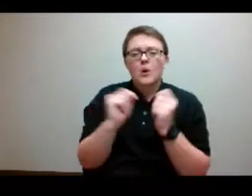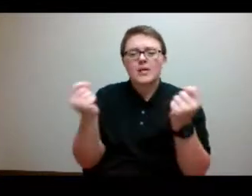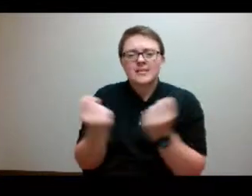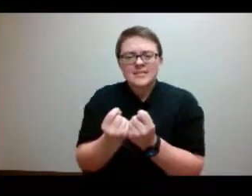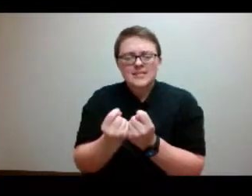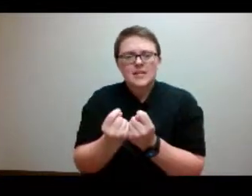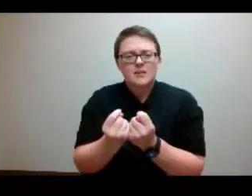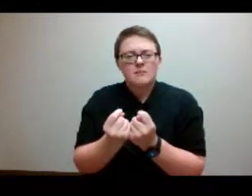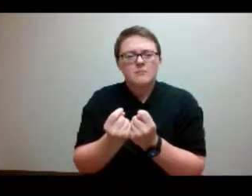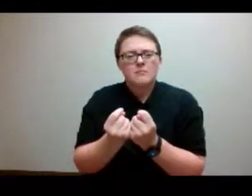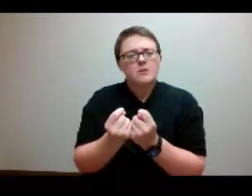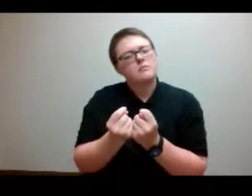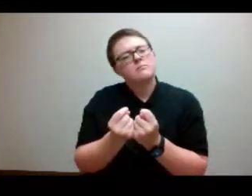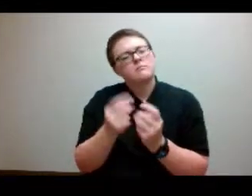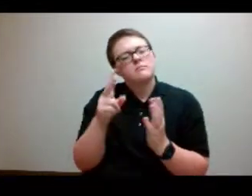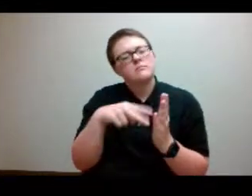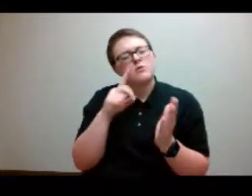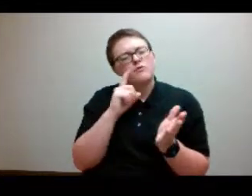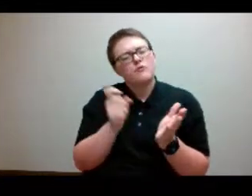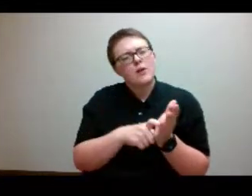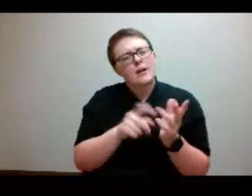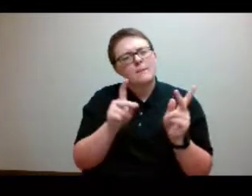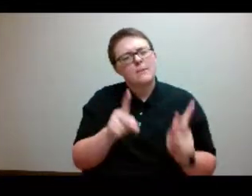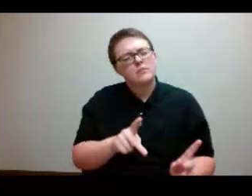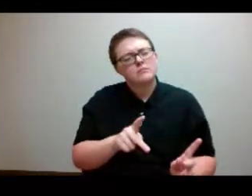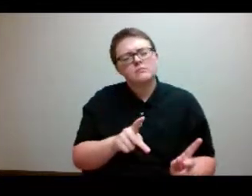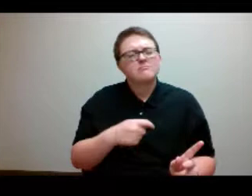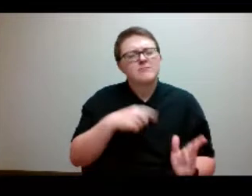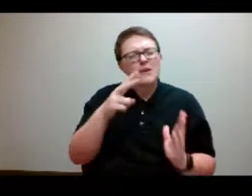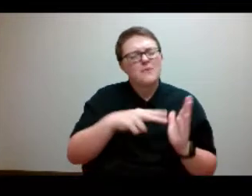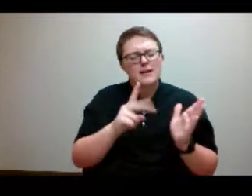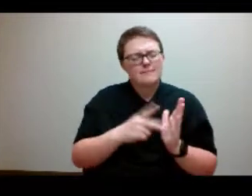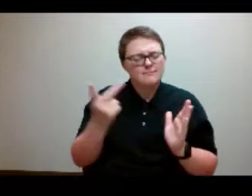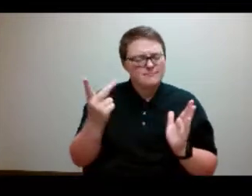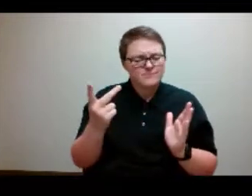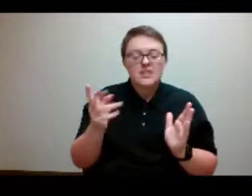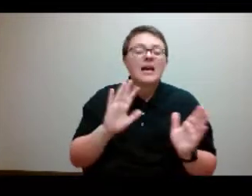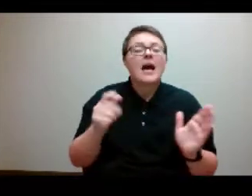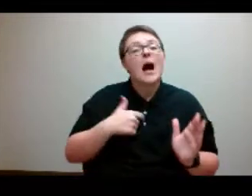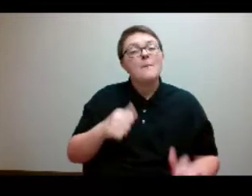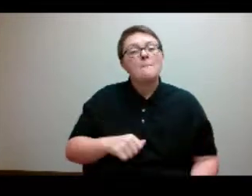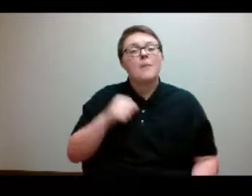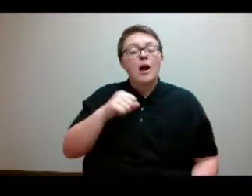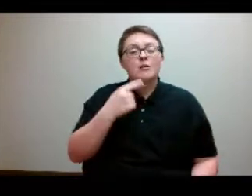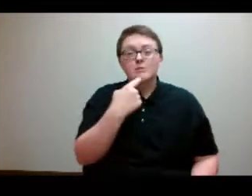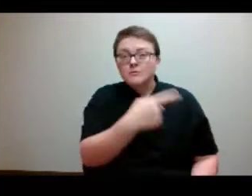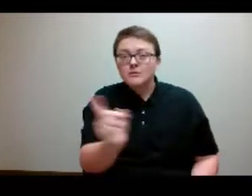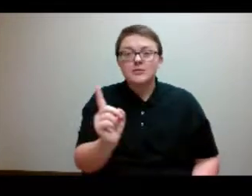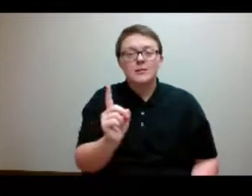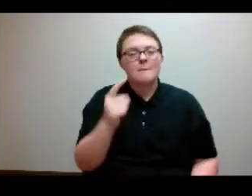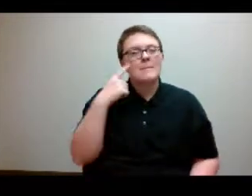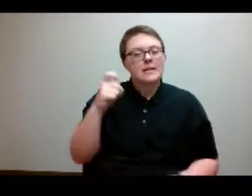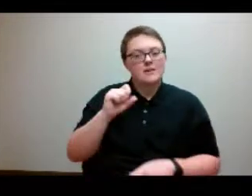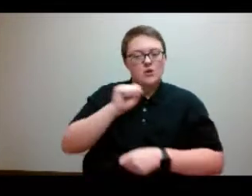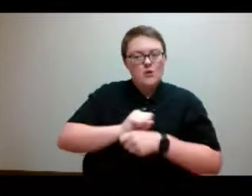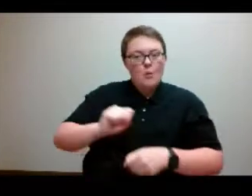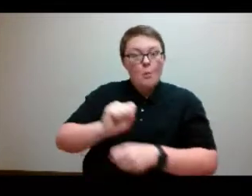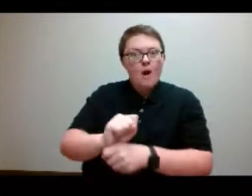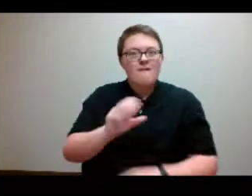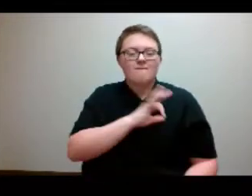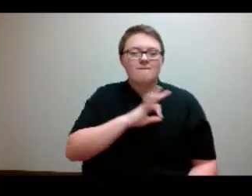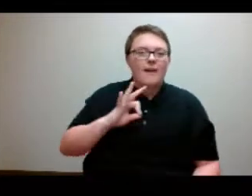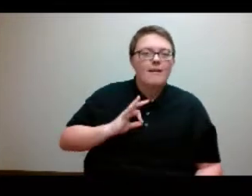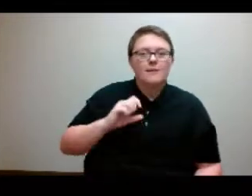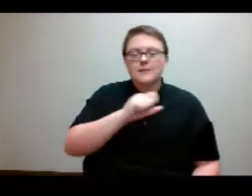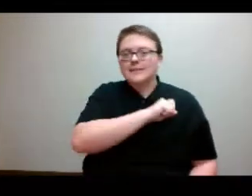that again. I am proud to report that due to the excellent work of our faculty and staff